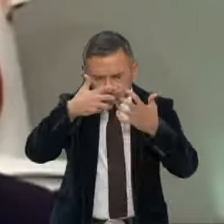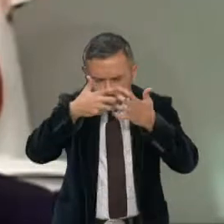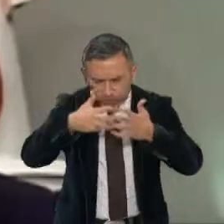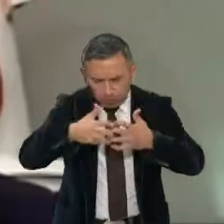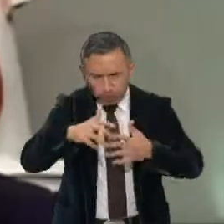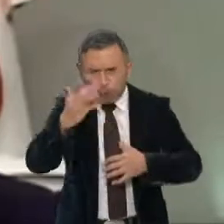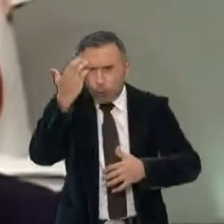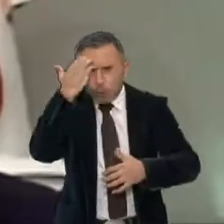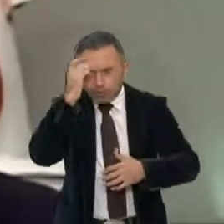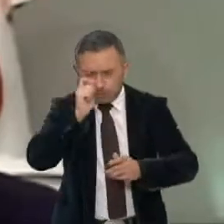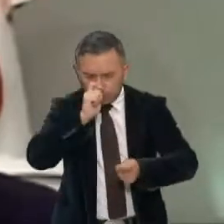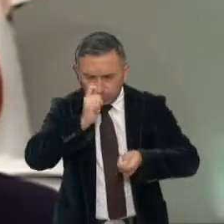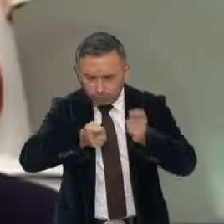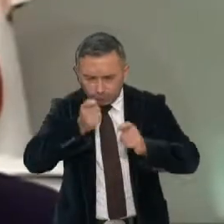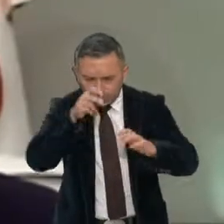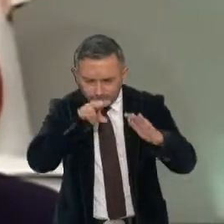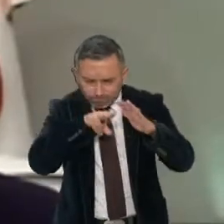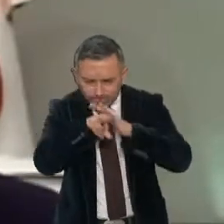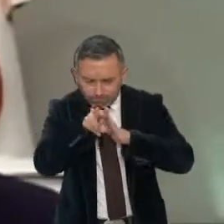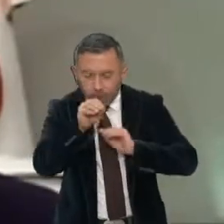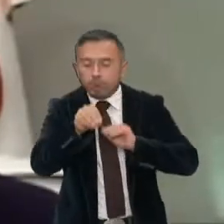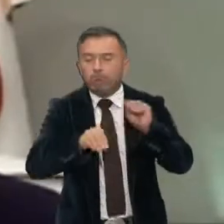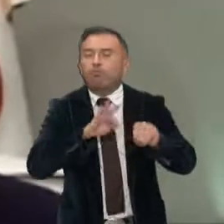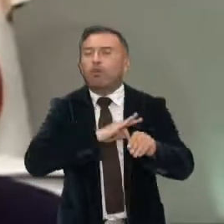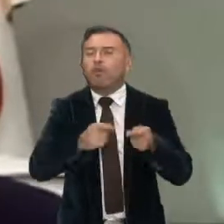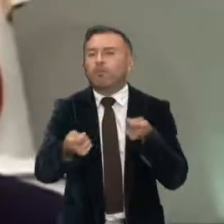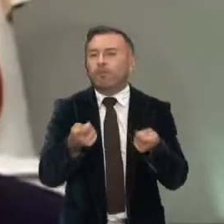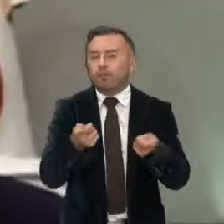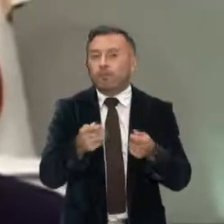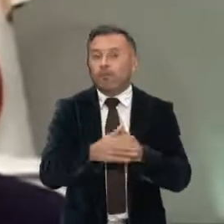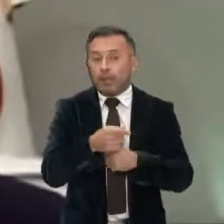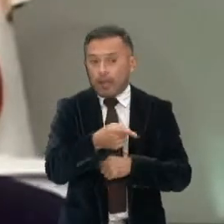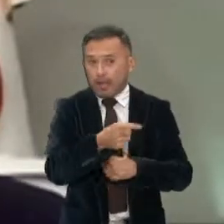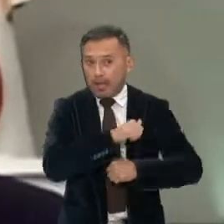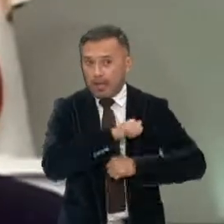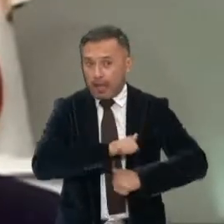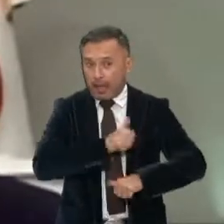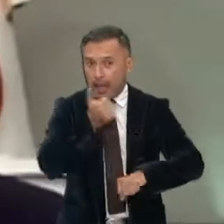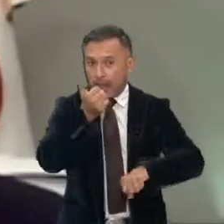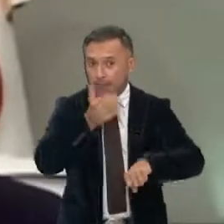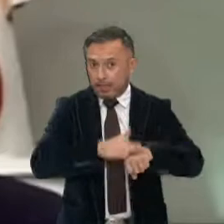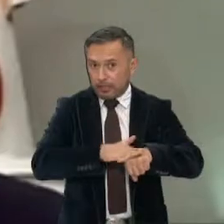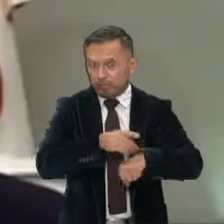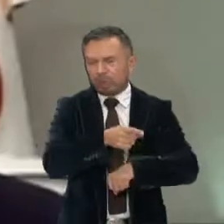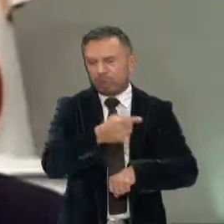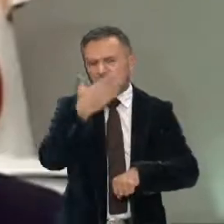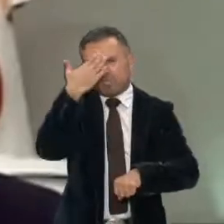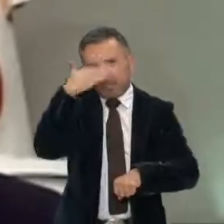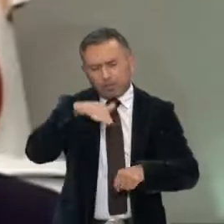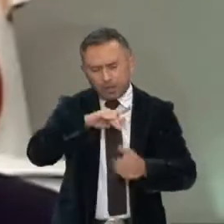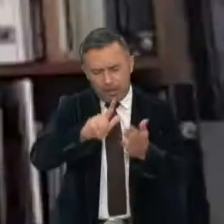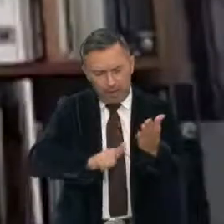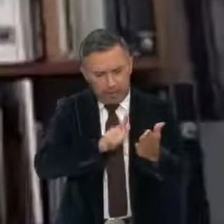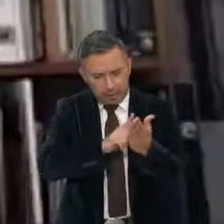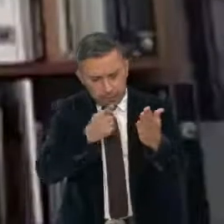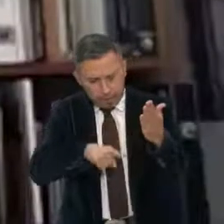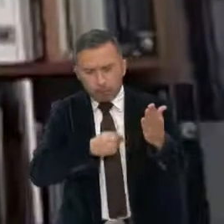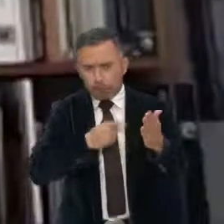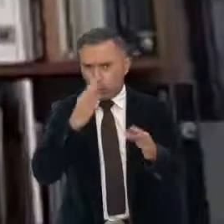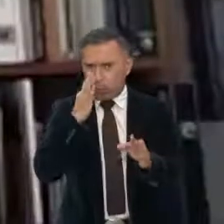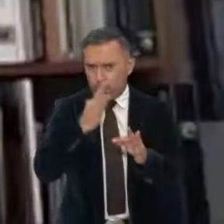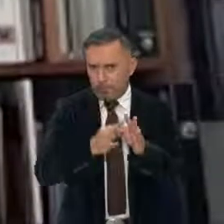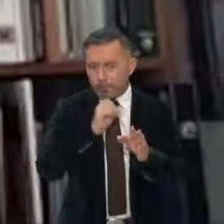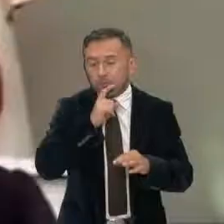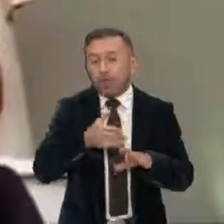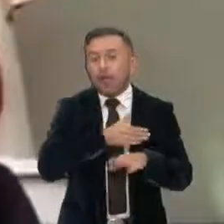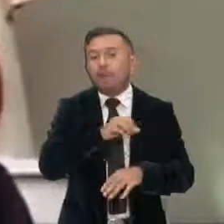this rationalization, knowledge, and the steering wheel. The administrator knows how to